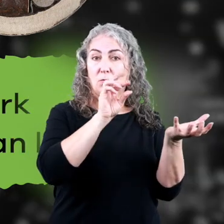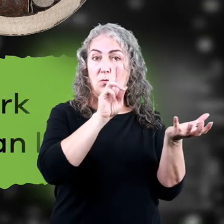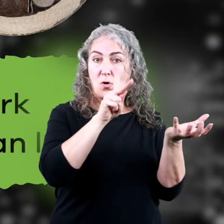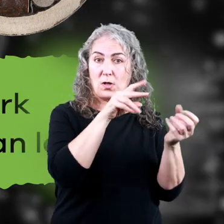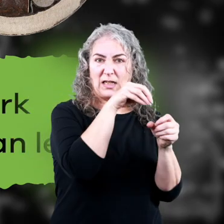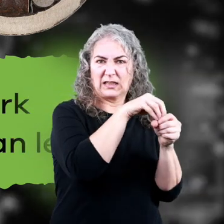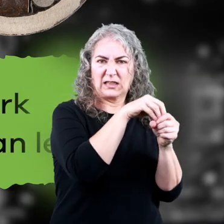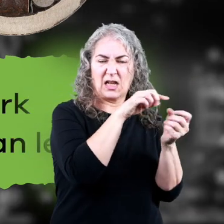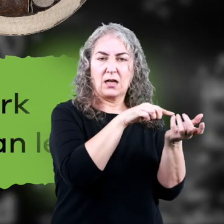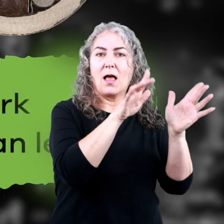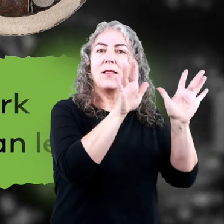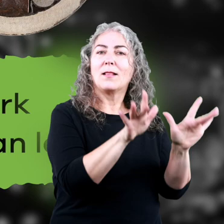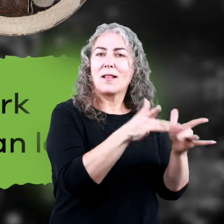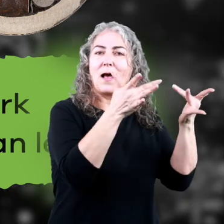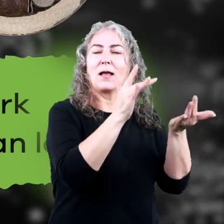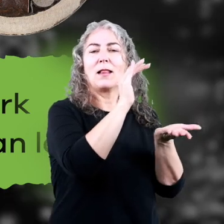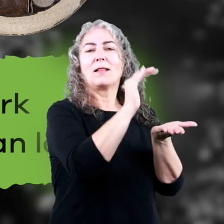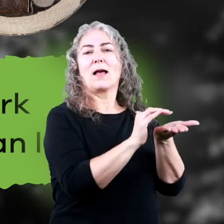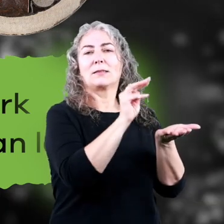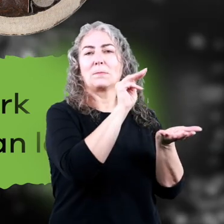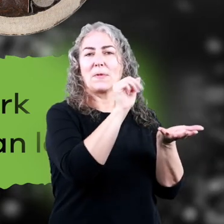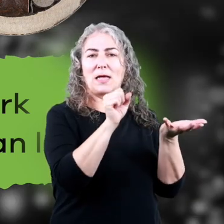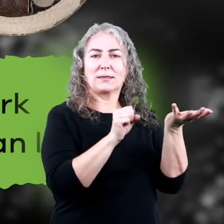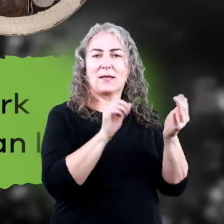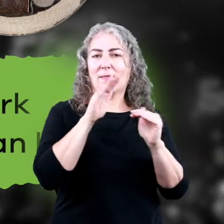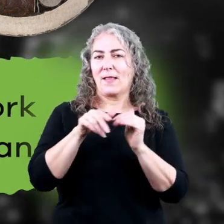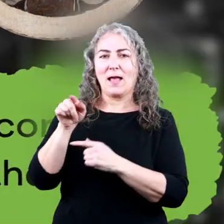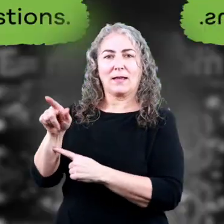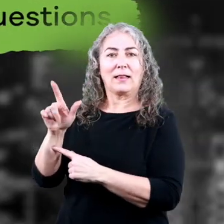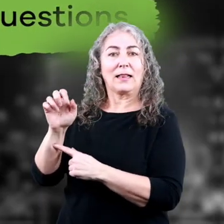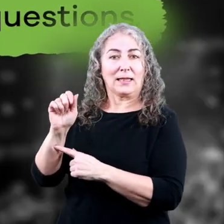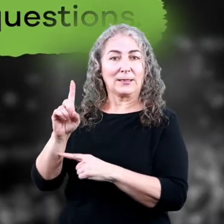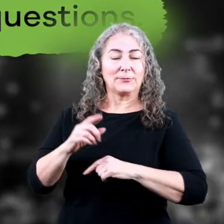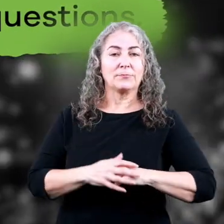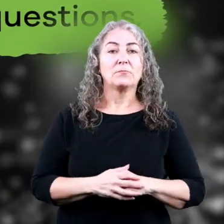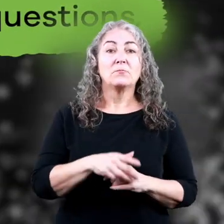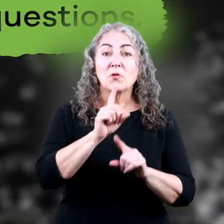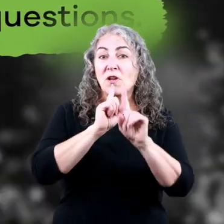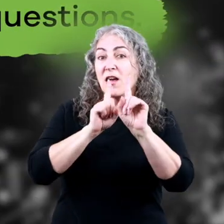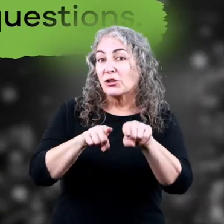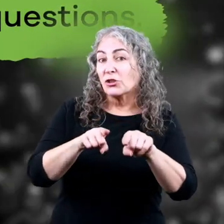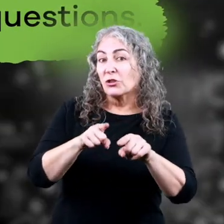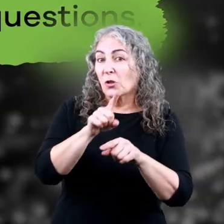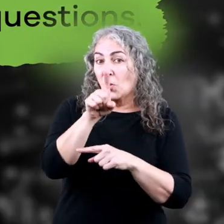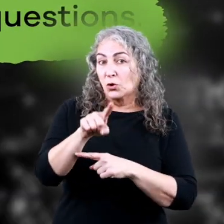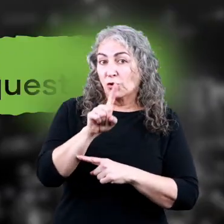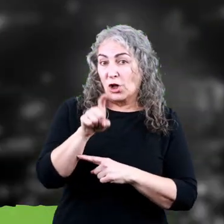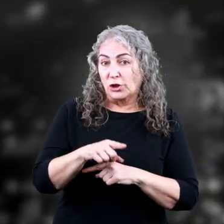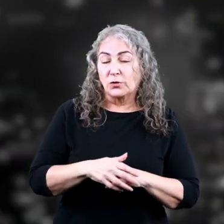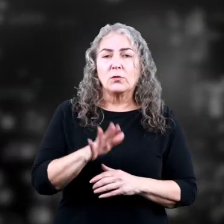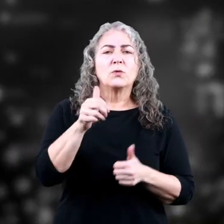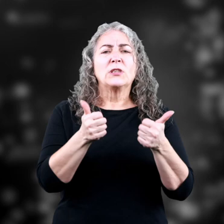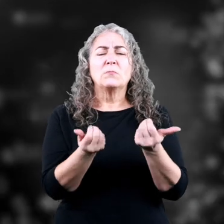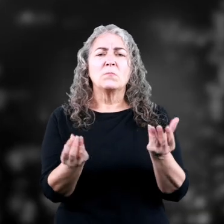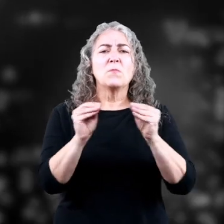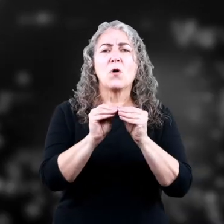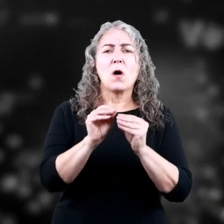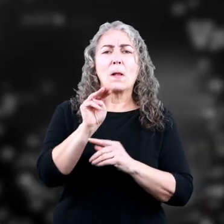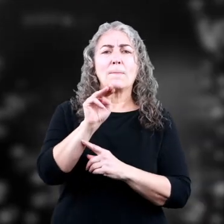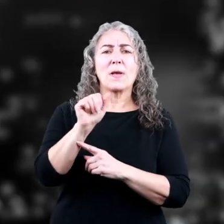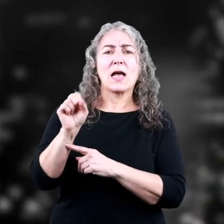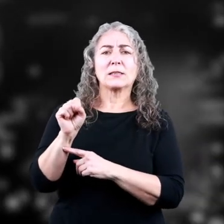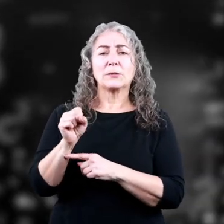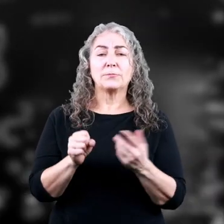cork, which has a lot less mass than lead. See if you can answer these questions. Which has more